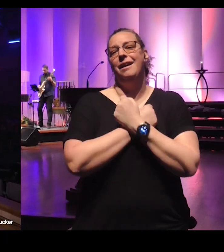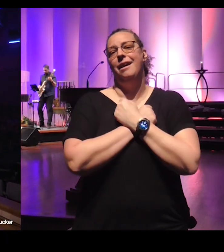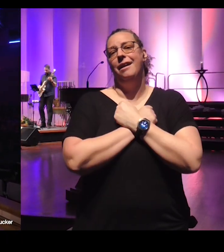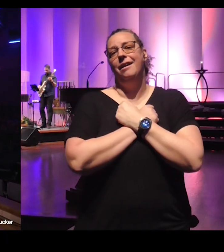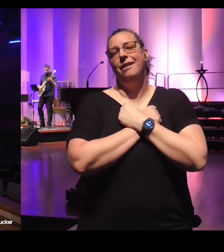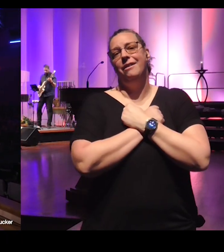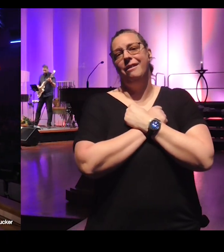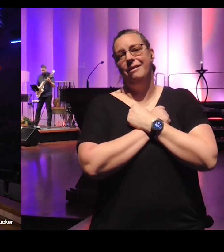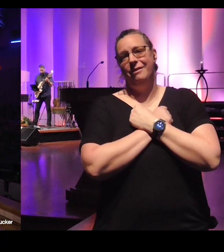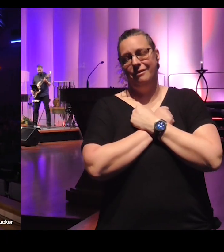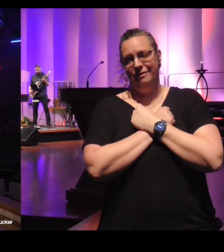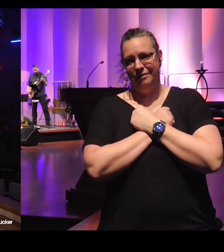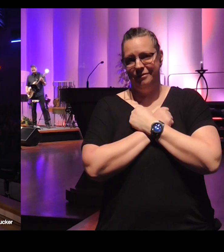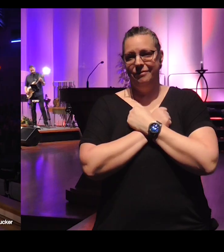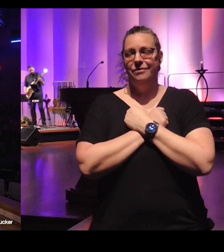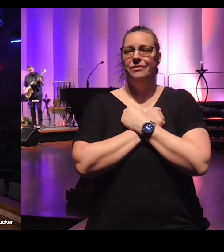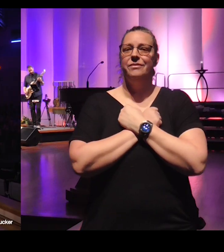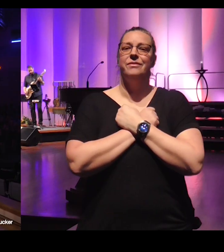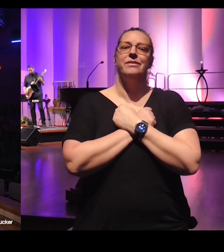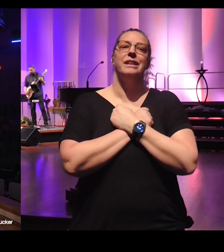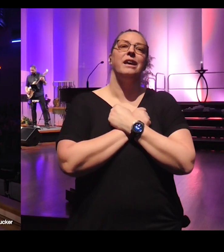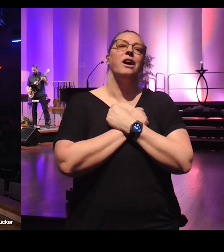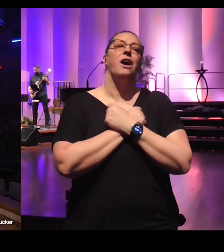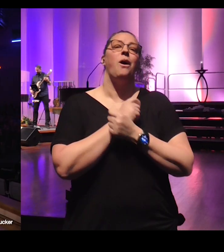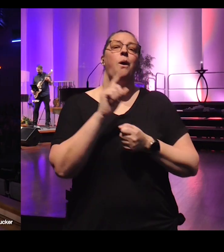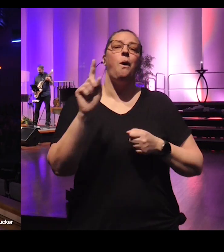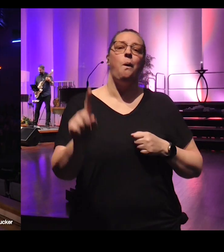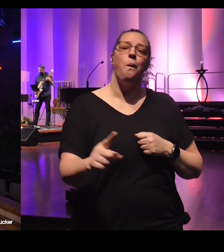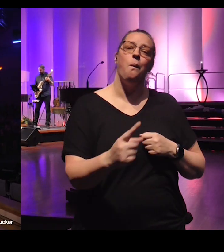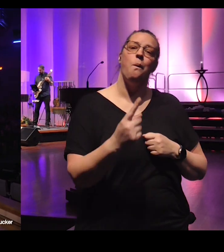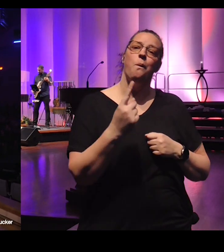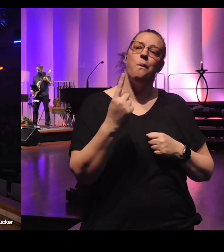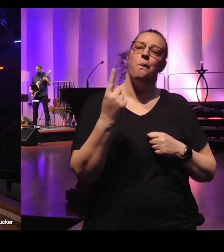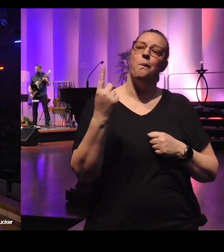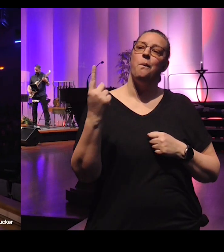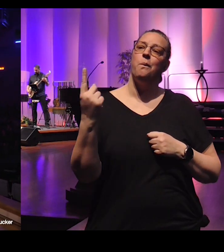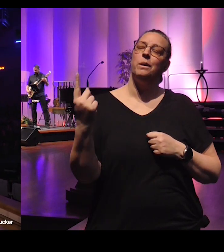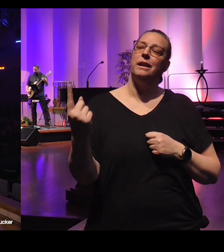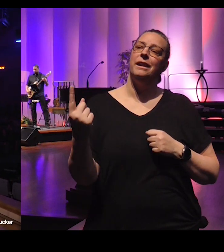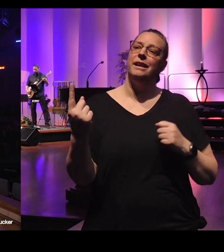only love. There is